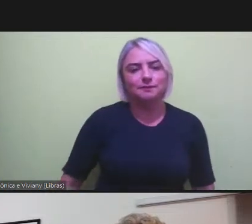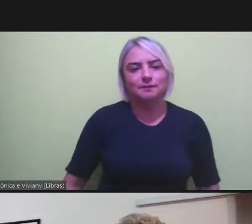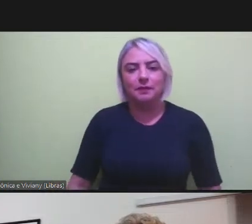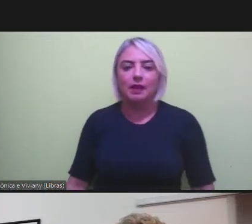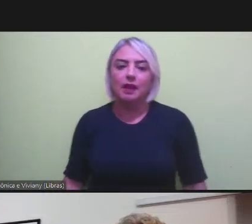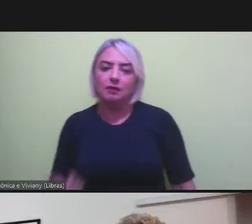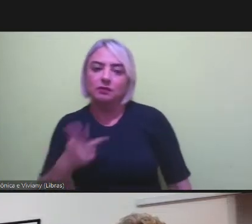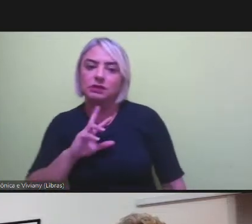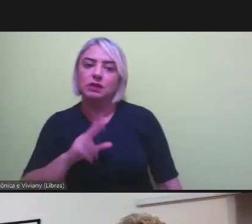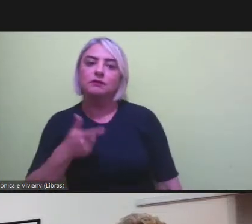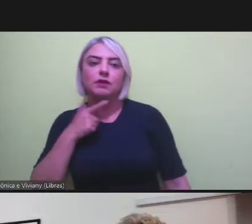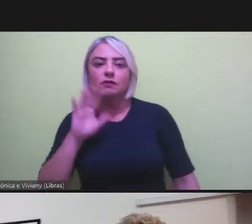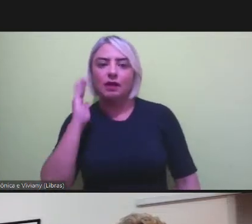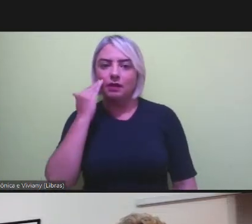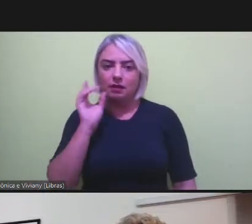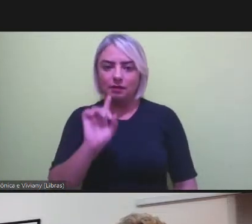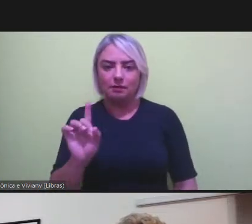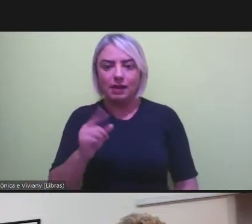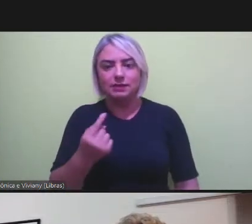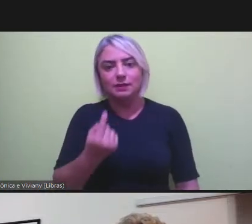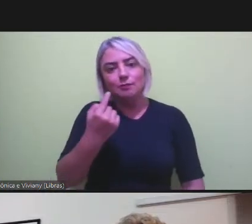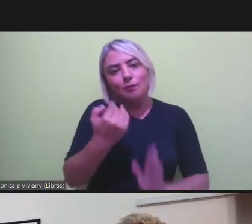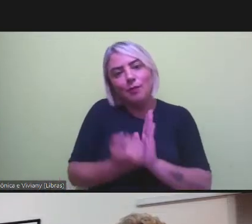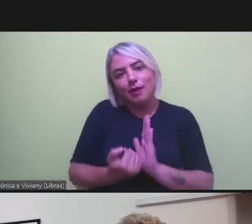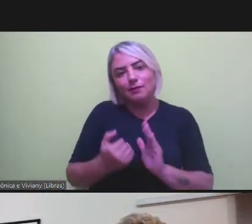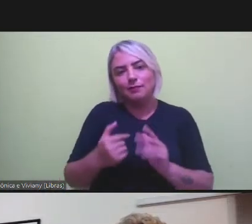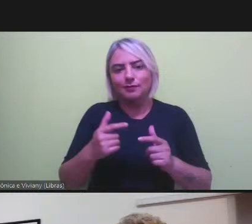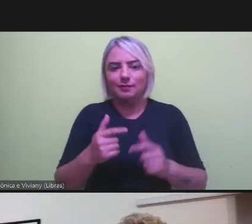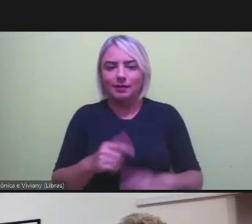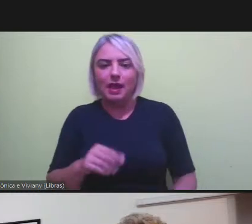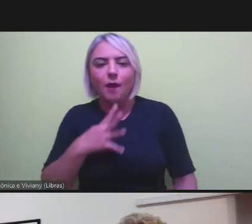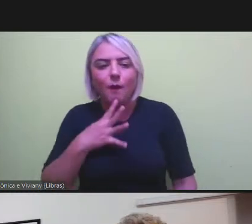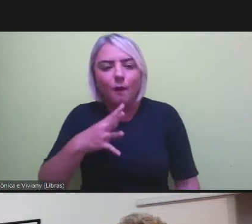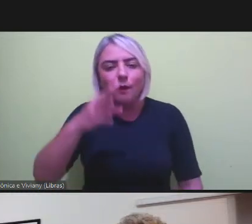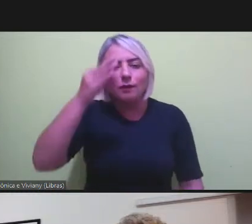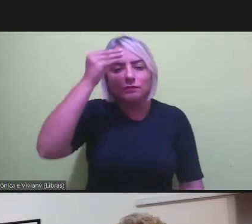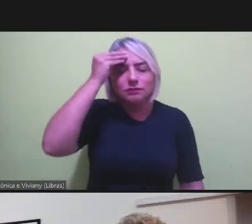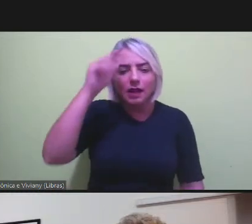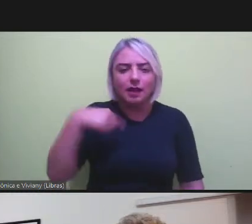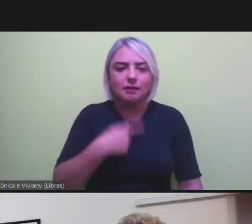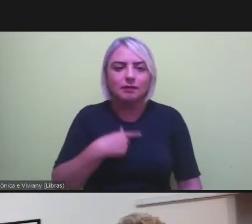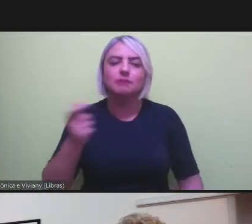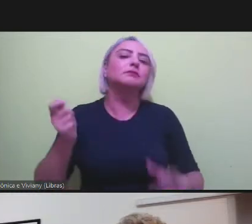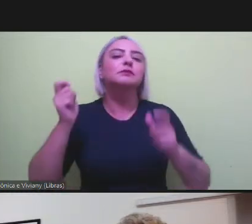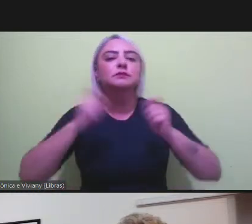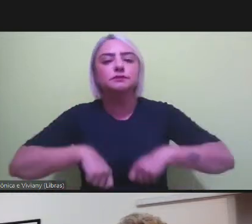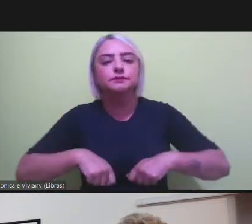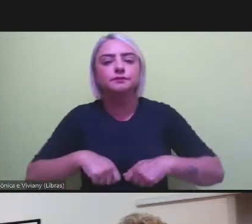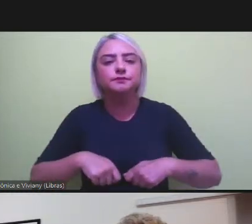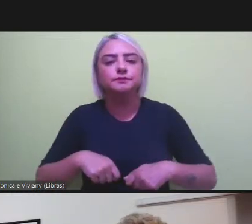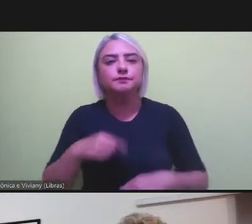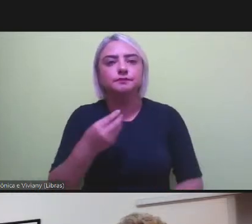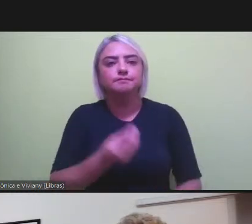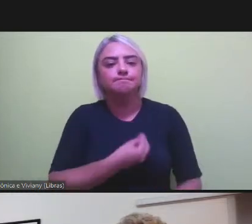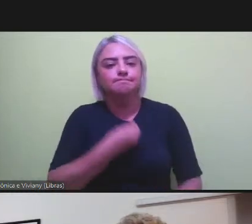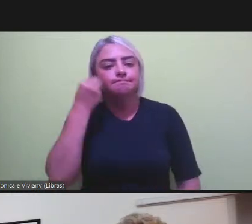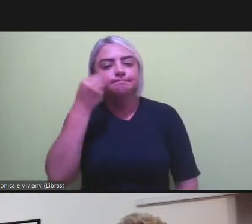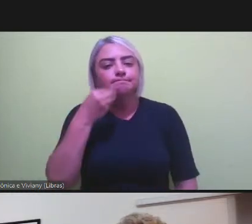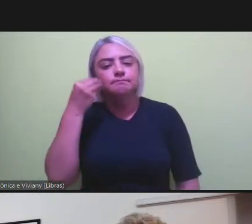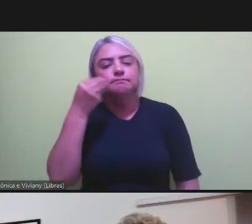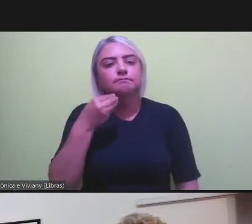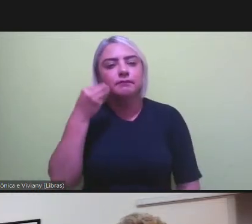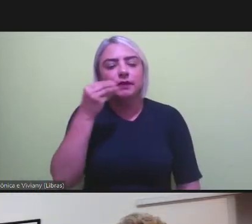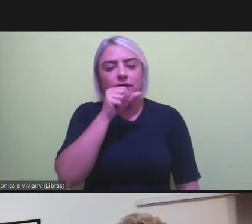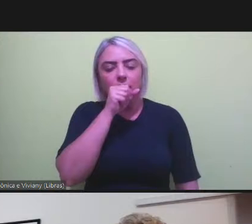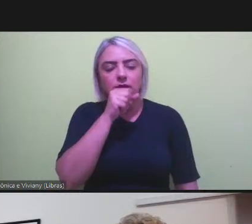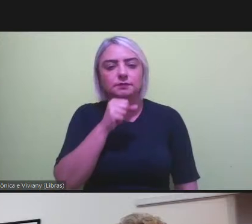entender. tool to Mas understand the você tem menos territory. recurso. But it doesn't mean that you won't get it, Então, but nossa it's one less capacidade de tool. estar And it's the knowledge and experimentando, our nos capacity